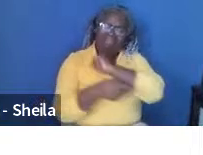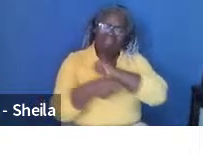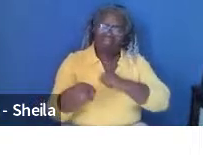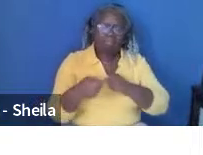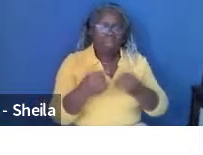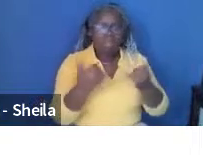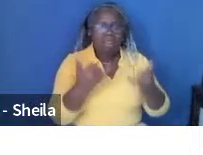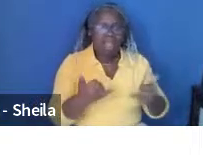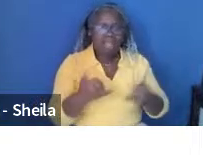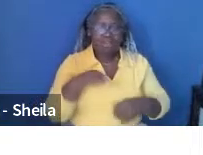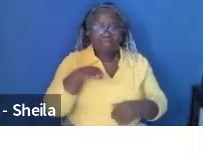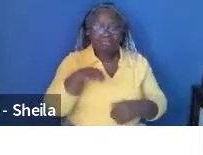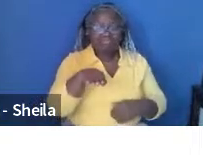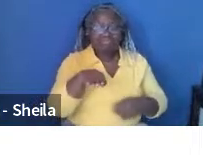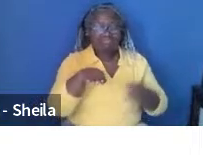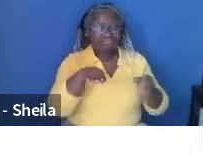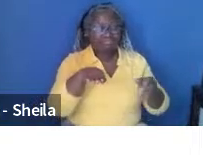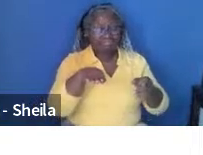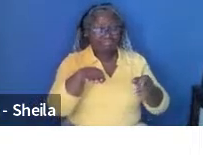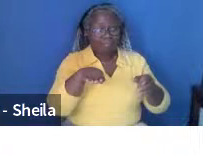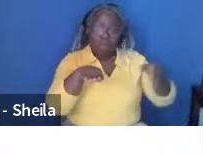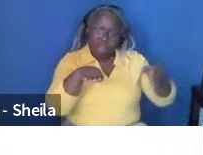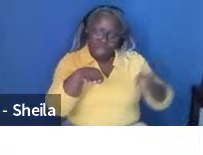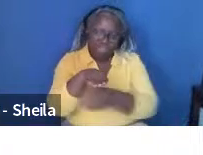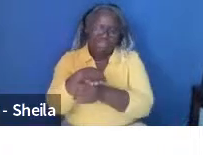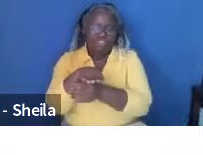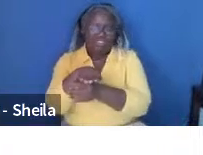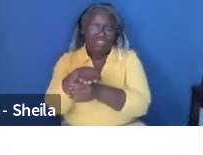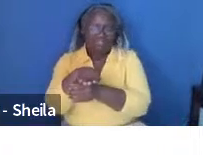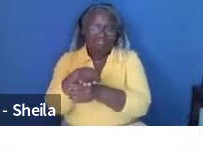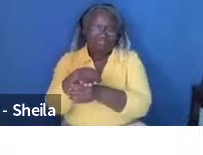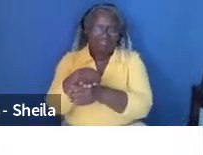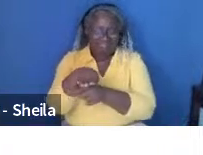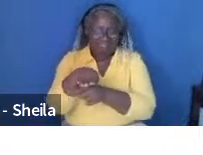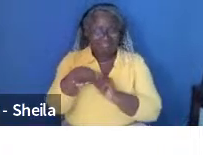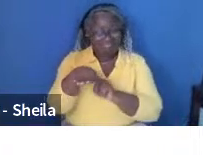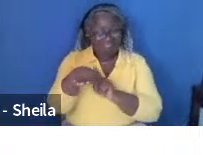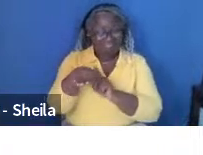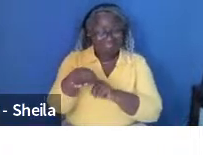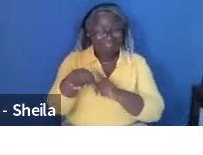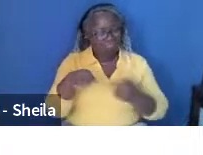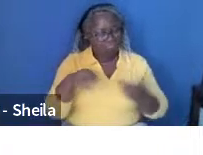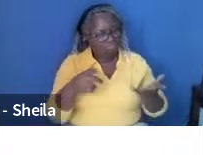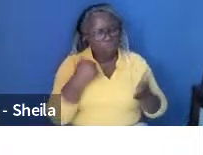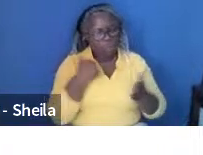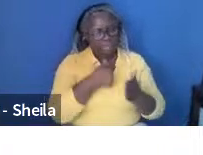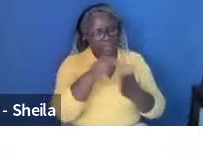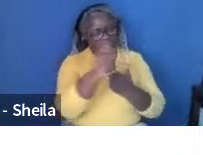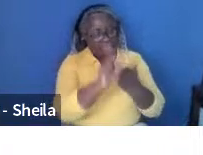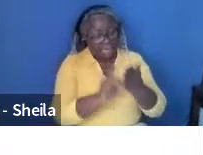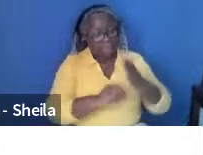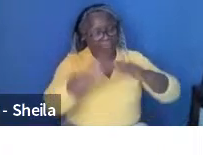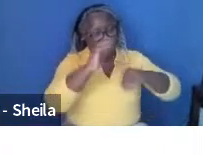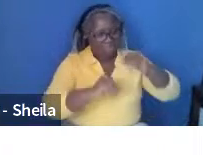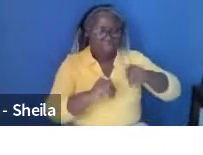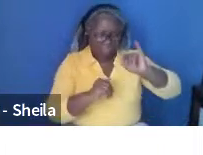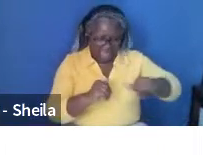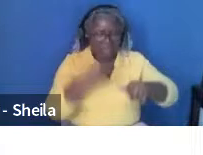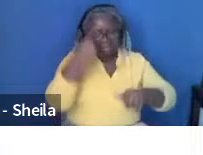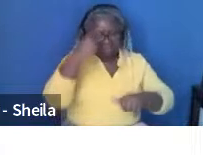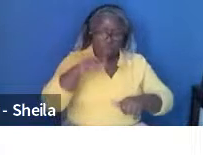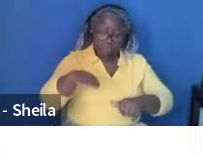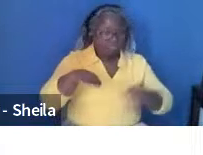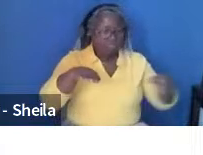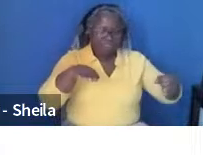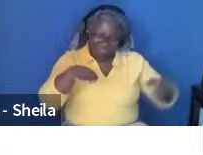little designed in cavity into the cabinetry so that we have a place for it to go where it's not in the way of any